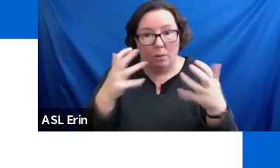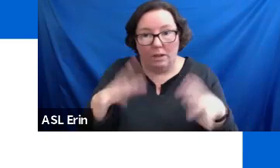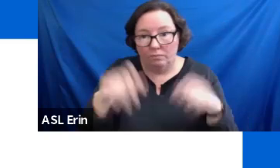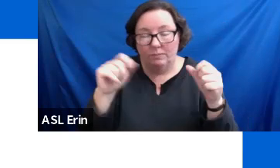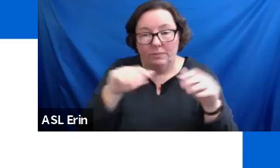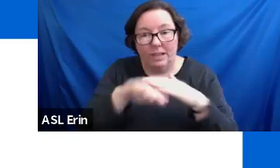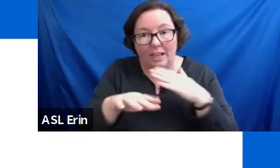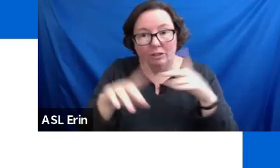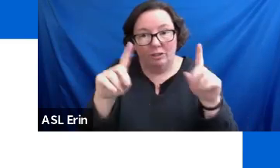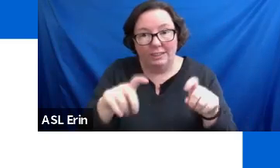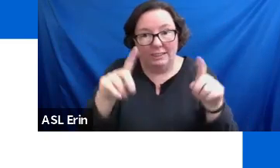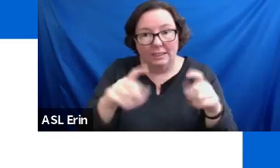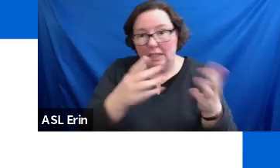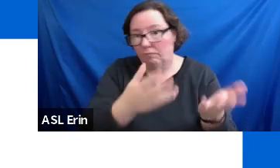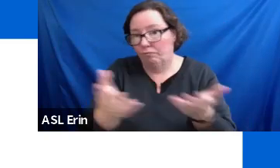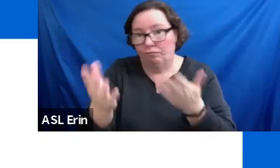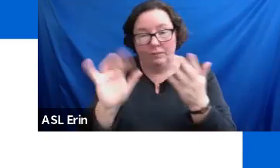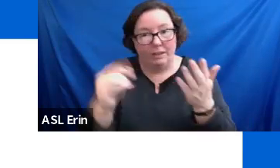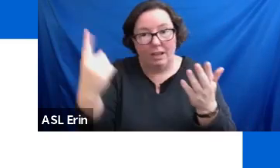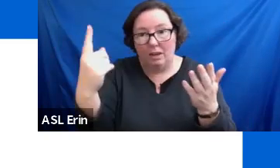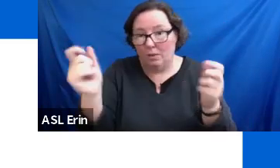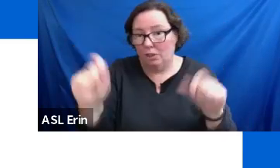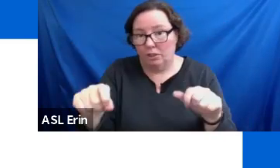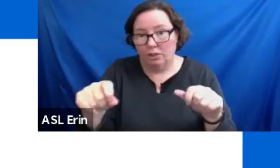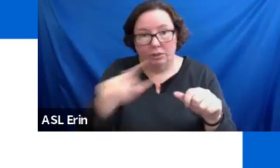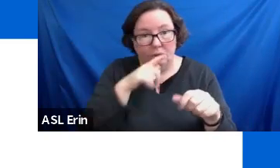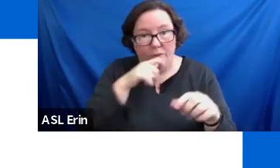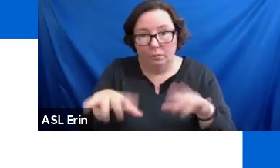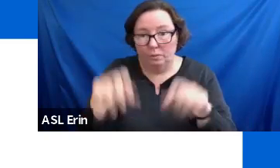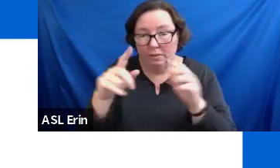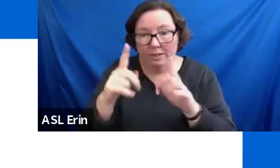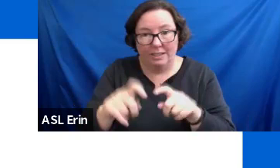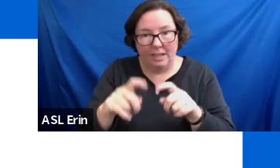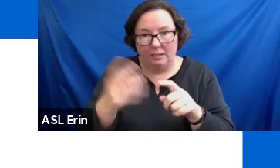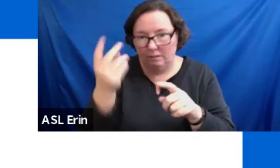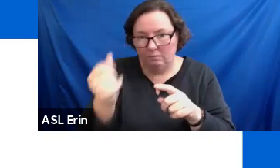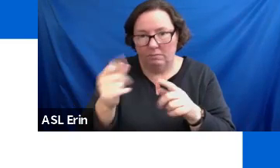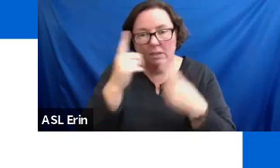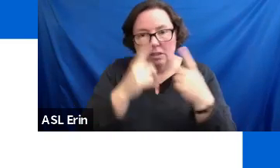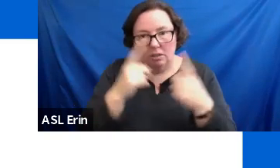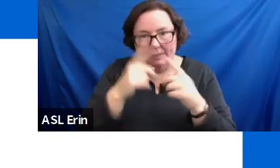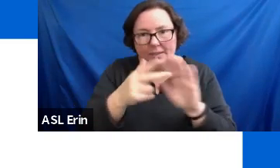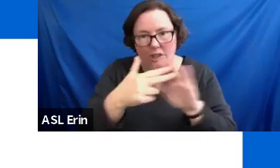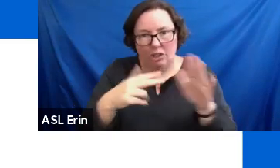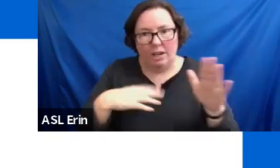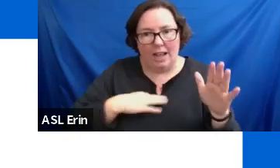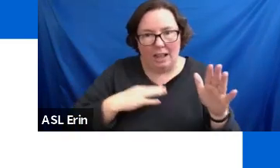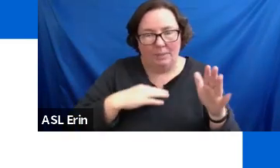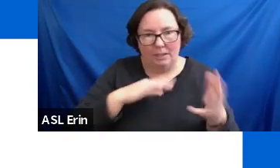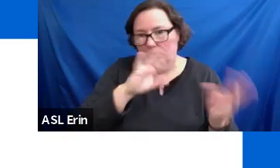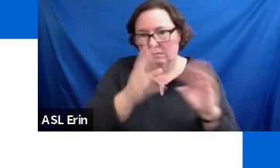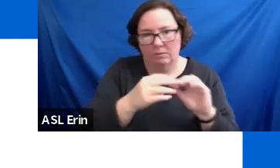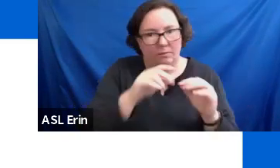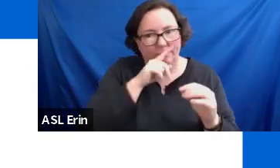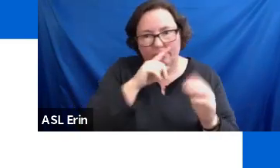entrance exam. So anyone who took the exam would have been considered an applicant. So they would be in those numbers for last